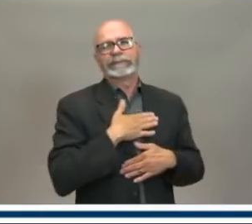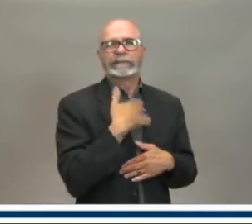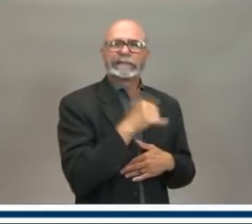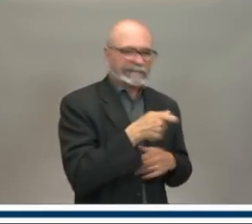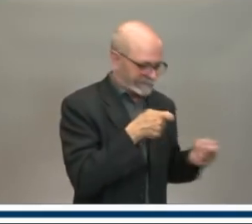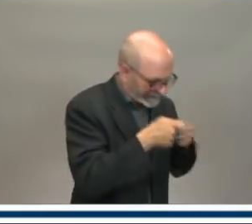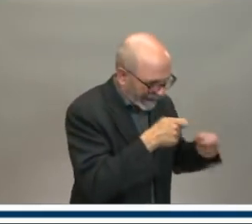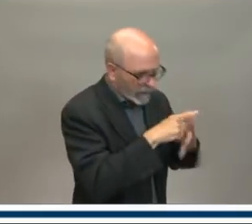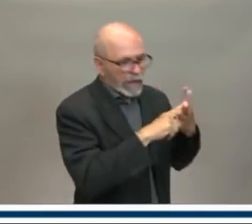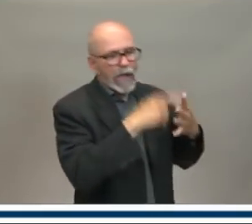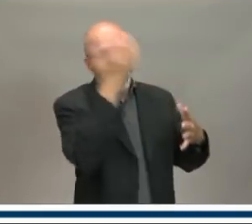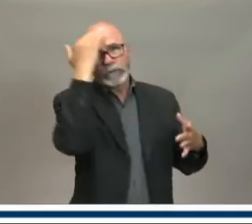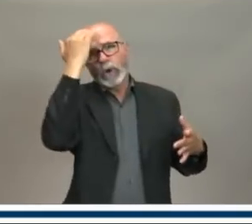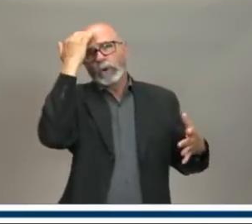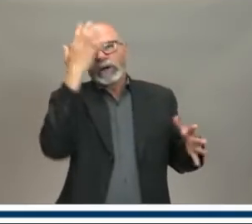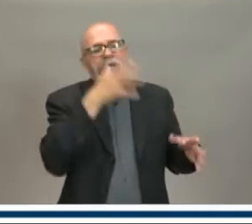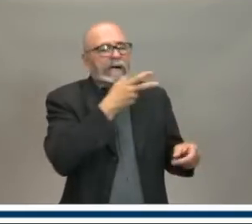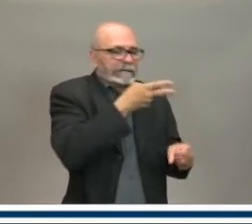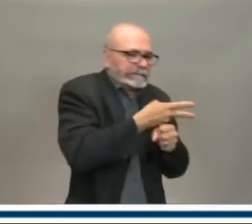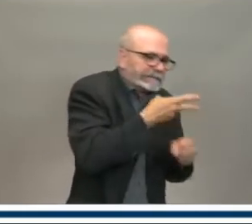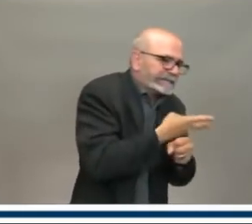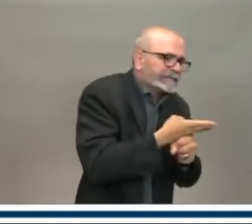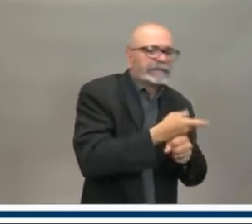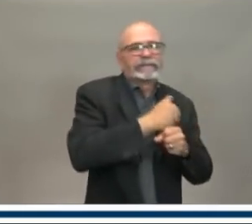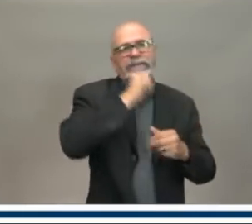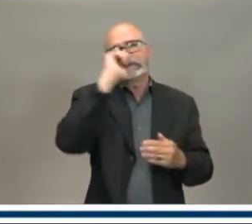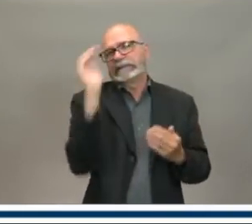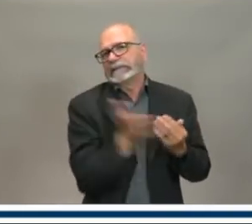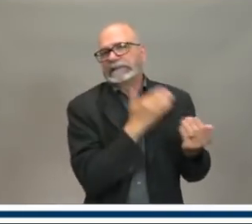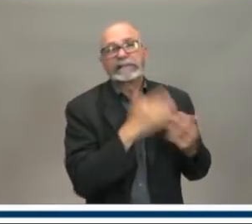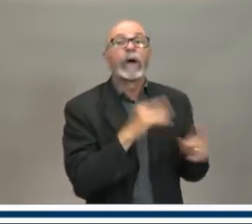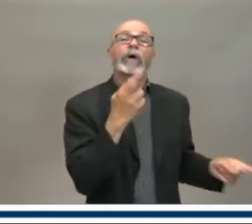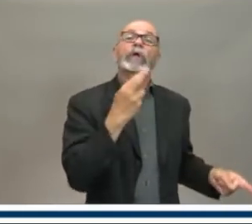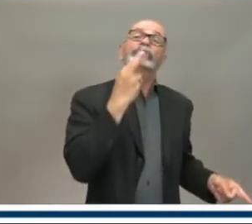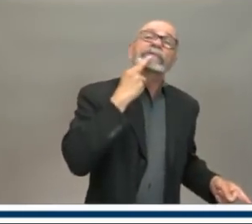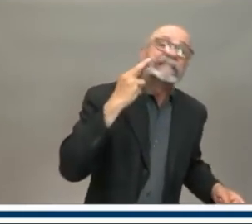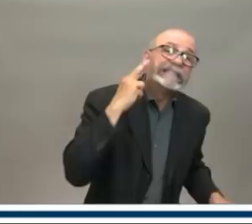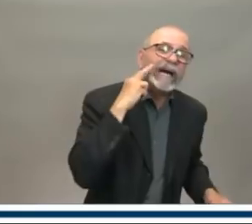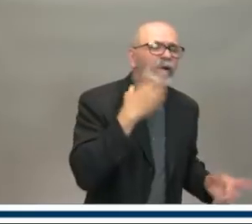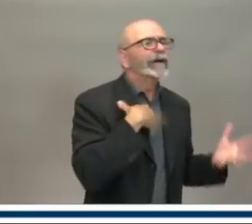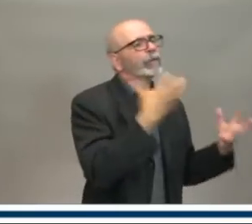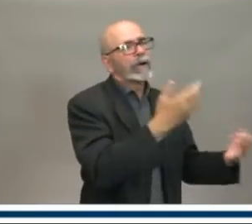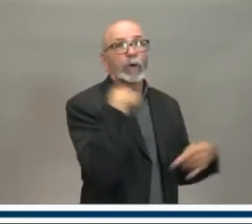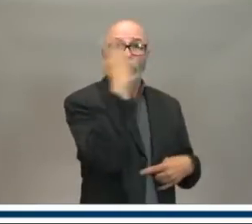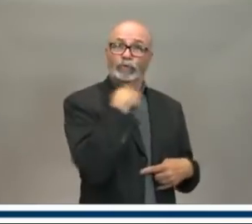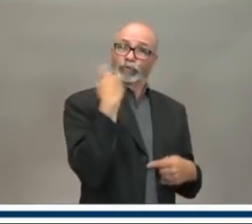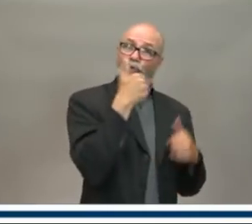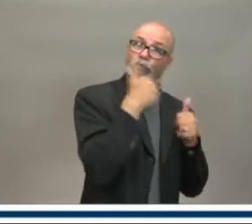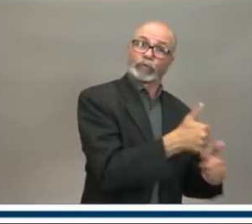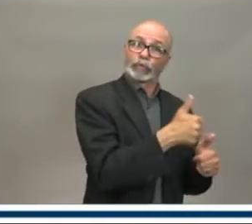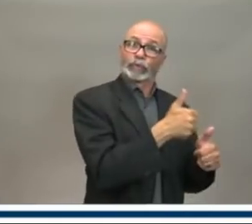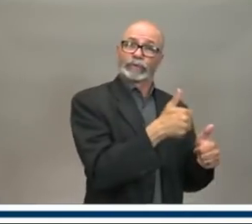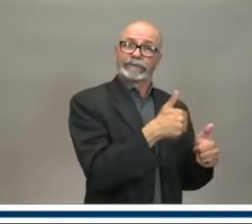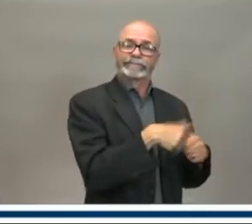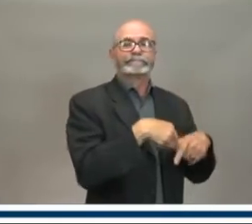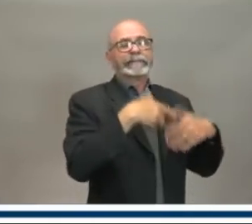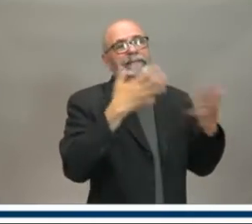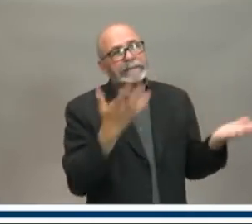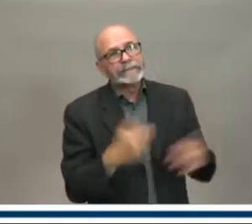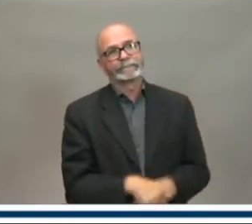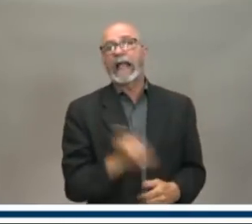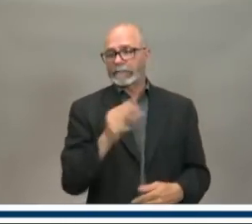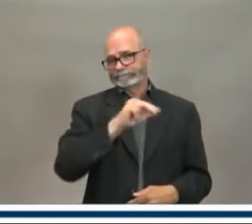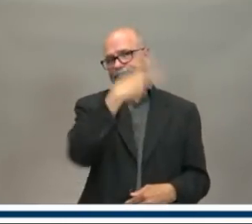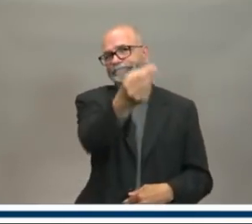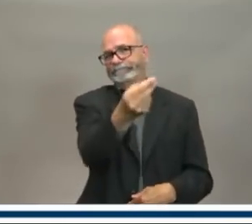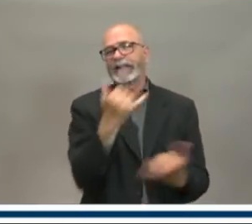love to the residents of the facility, and I want to thank them for everything they're doing. And now I'll ask Dr. Strang to give us an update.